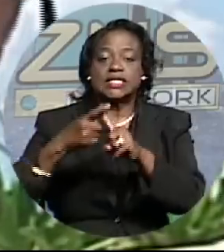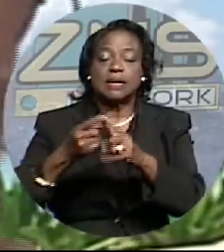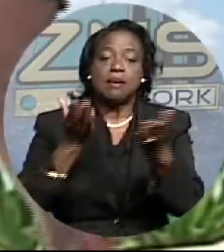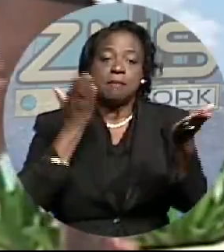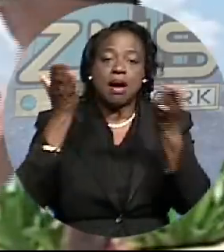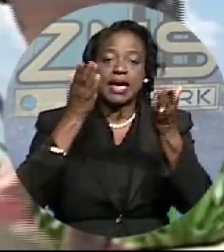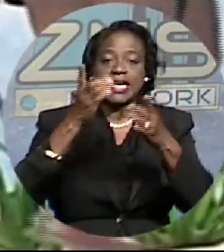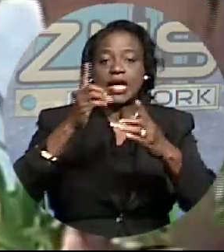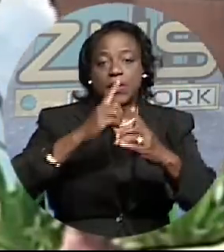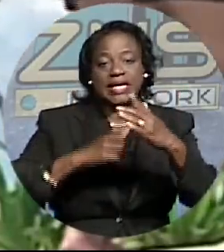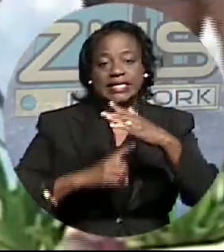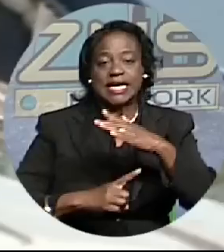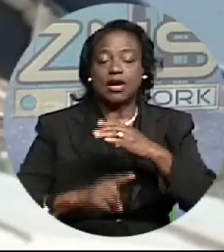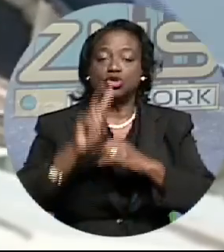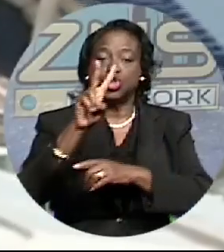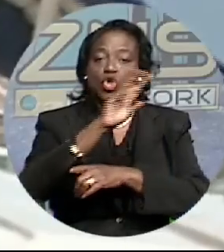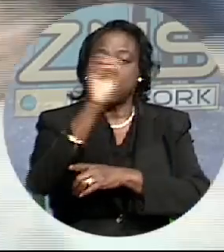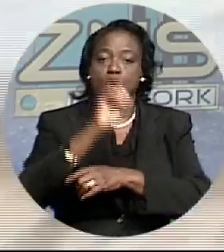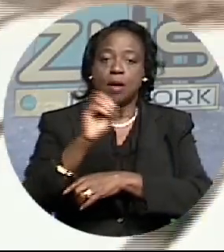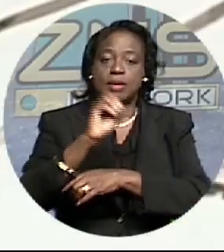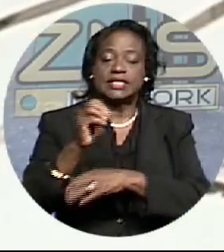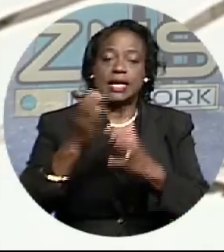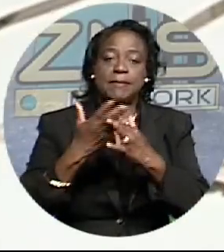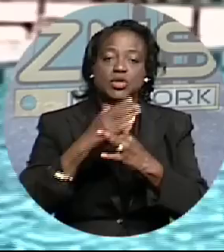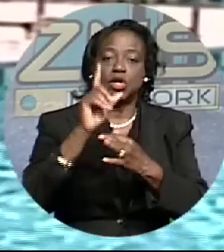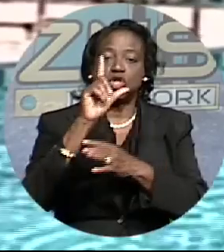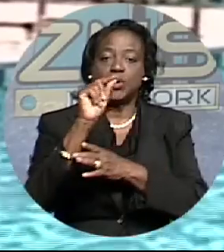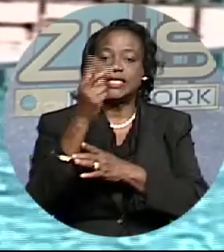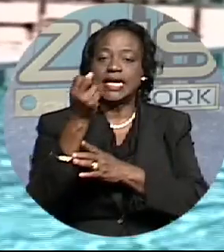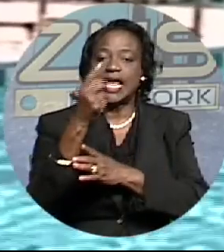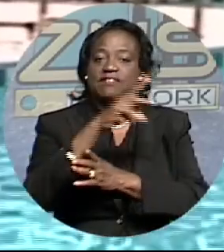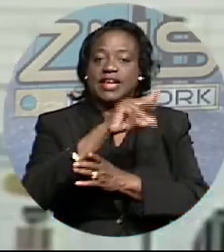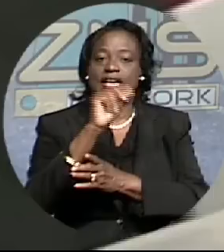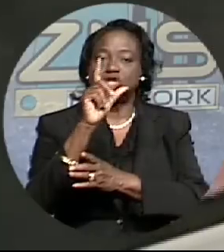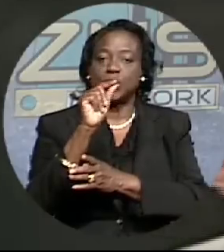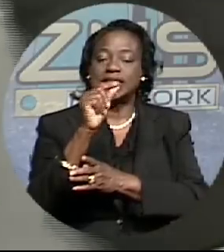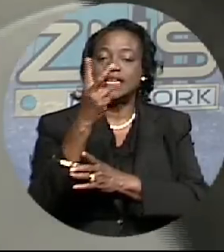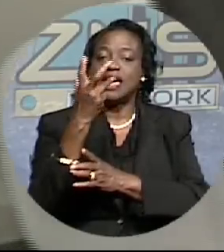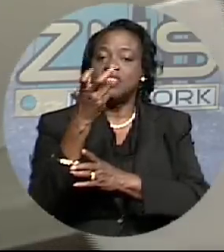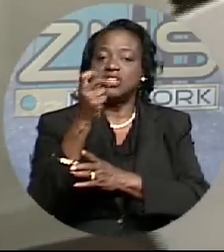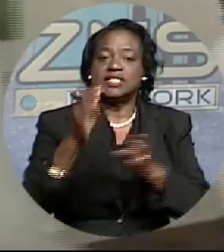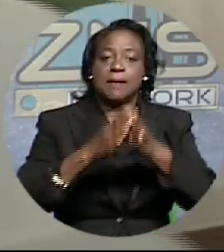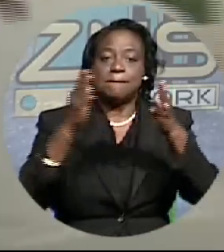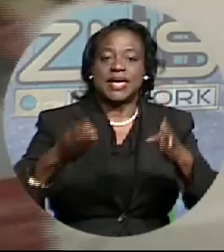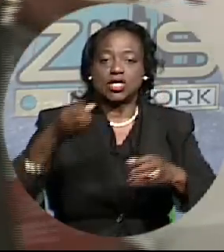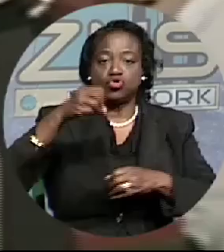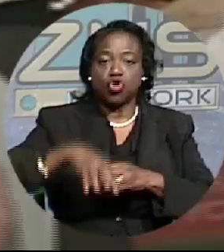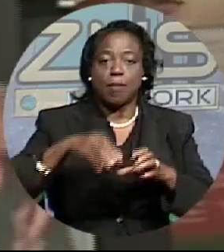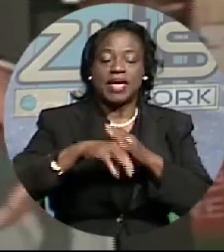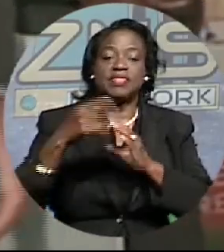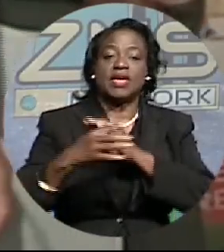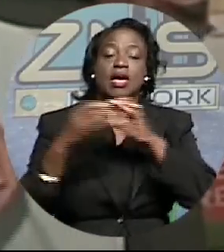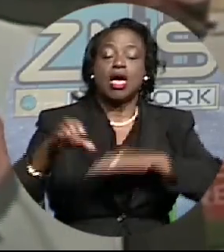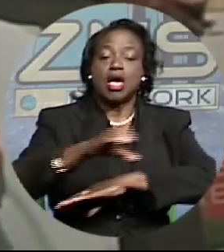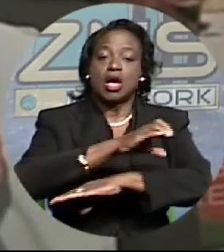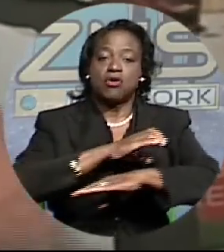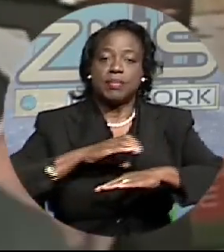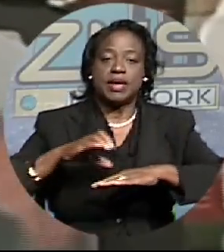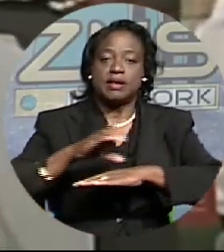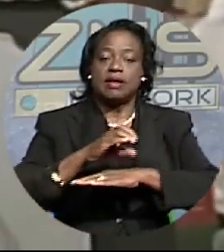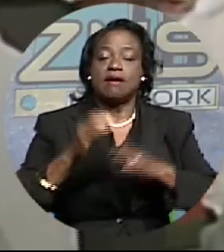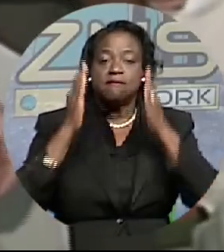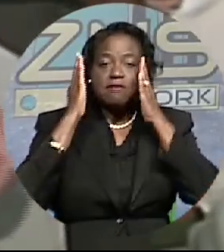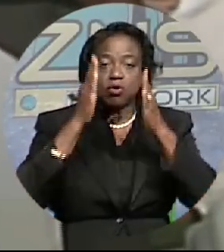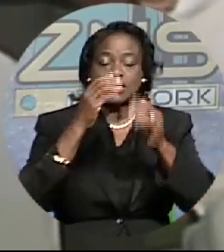between 2007 and 2013, the biggest drop in the Caribbean. The nation's leader says his focus every day has